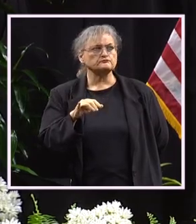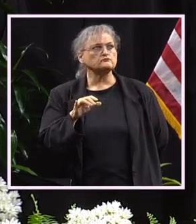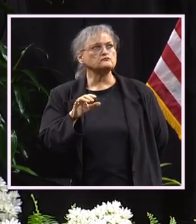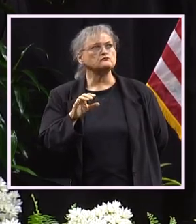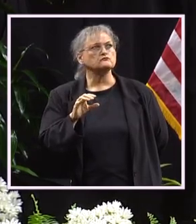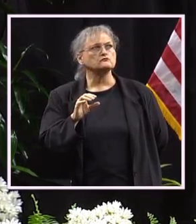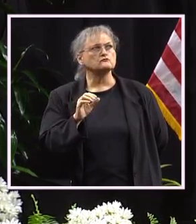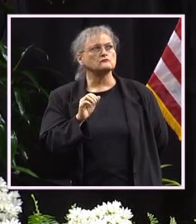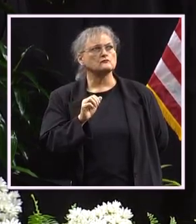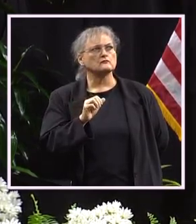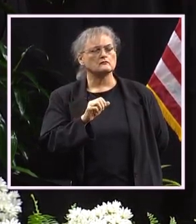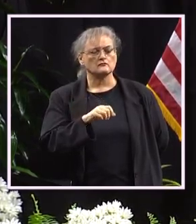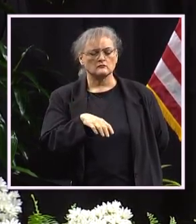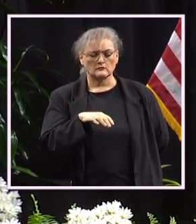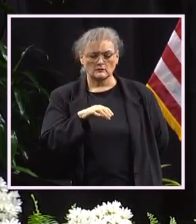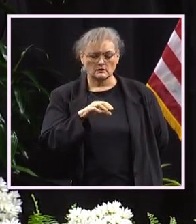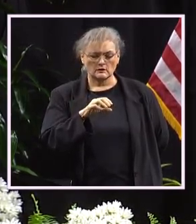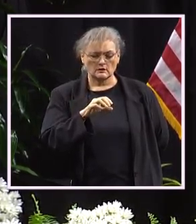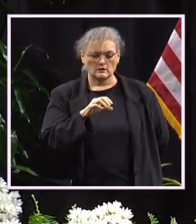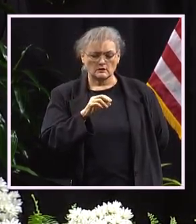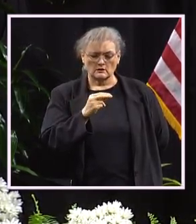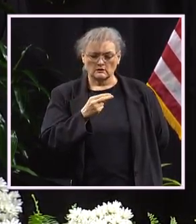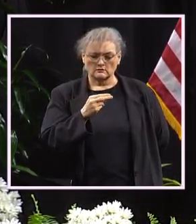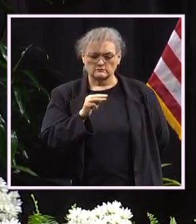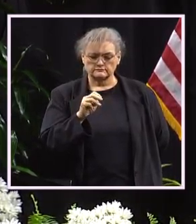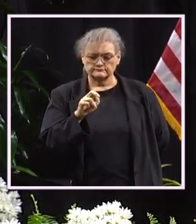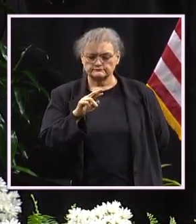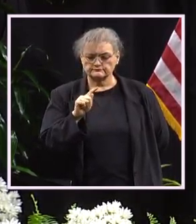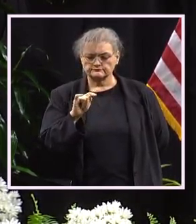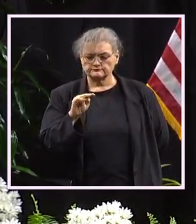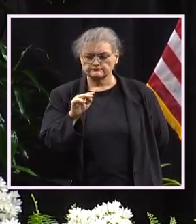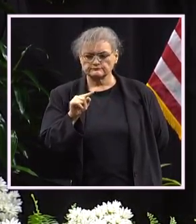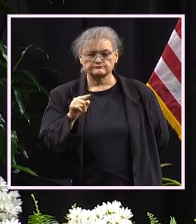Science, Gerardo Montes Martinez, Master